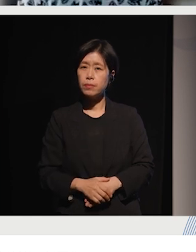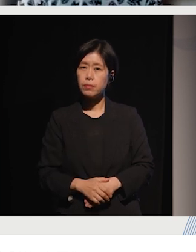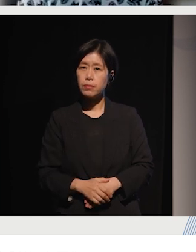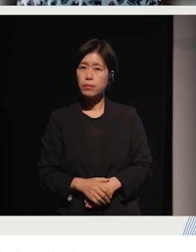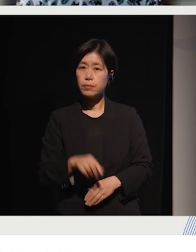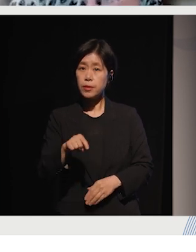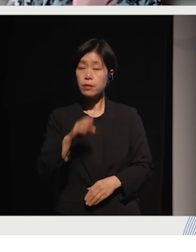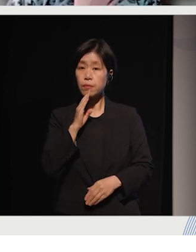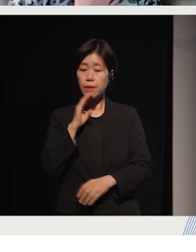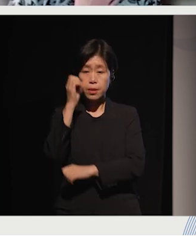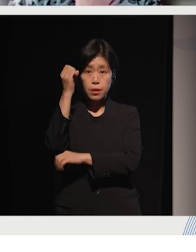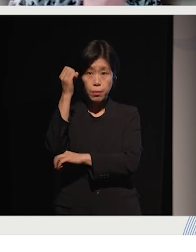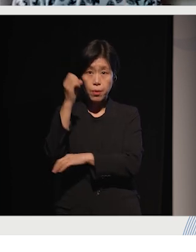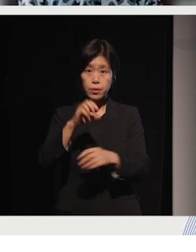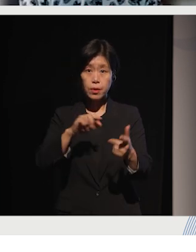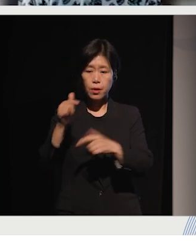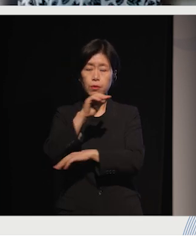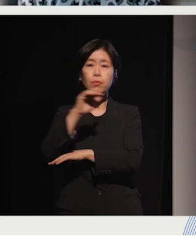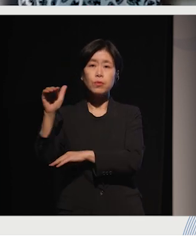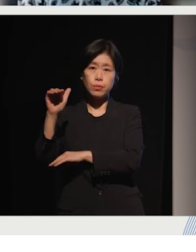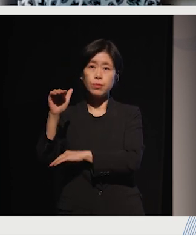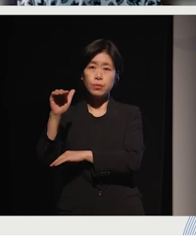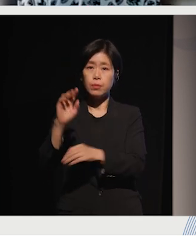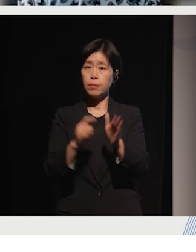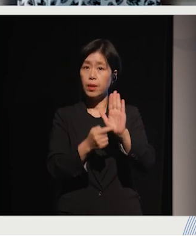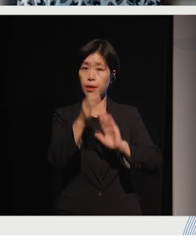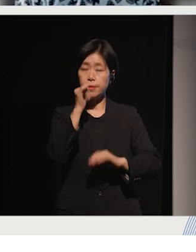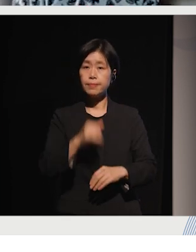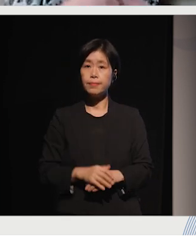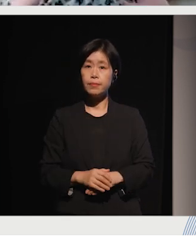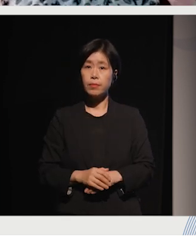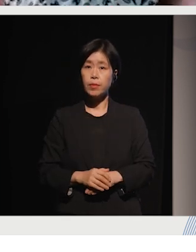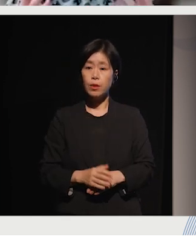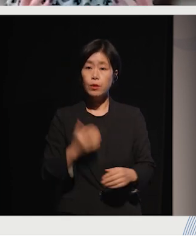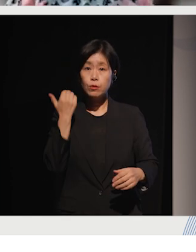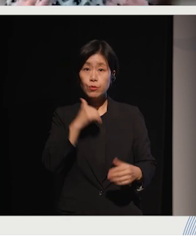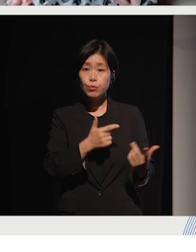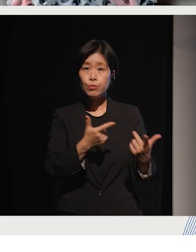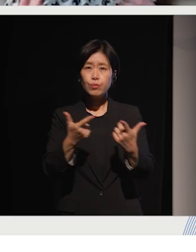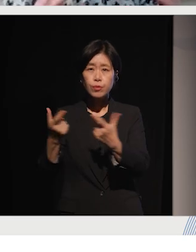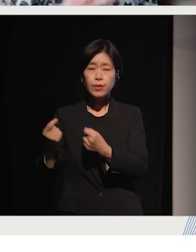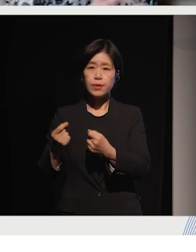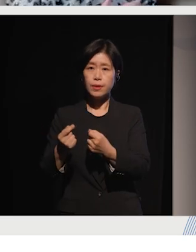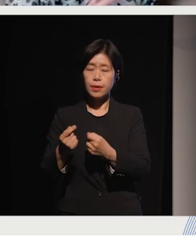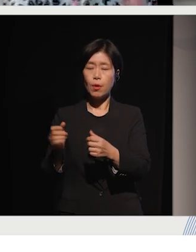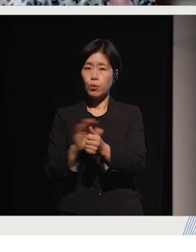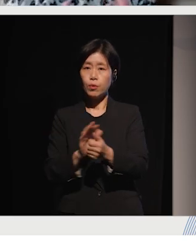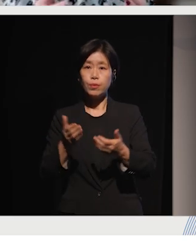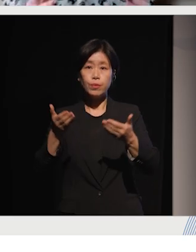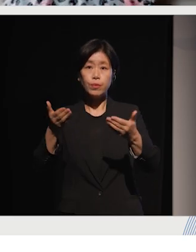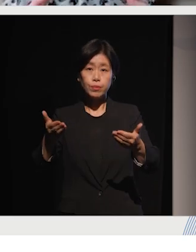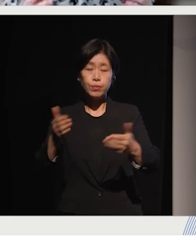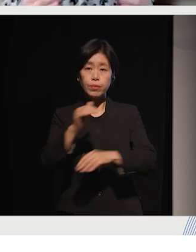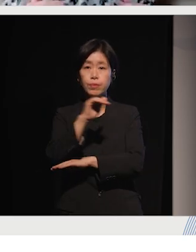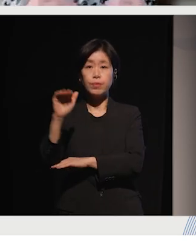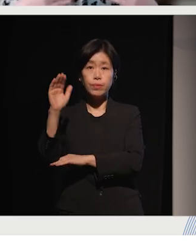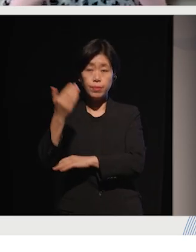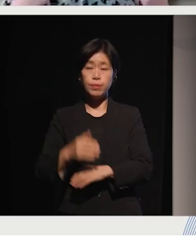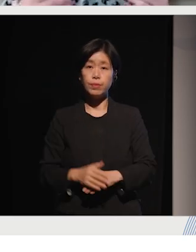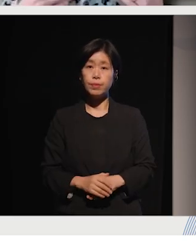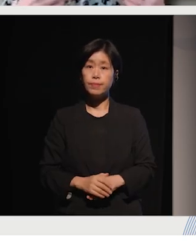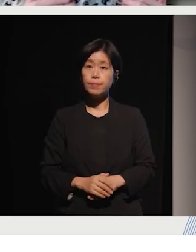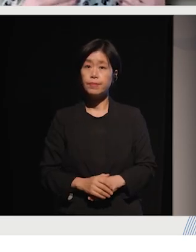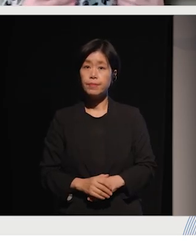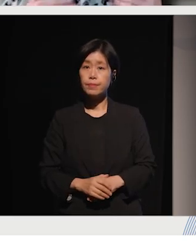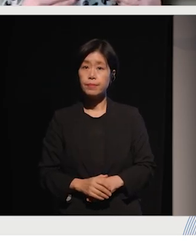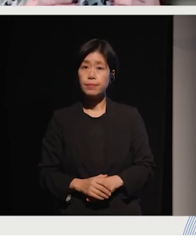foundational standard. For us, inclusive design is the goal. We want our colleagues in the different museums to